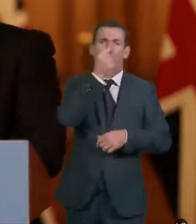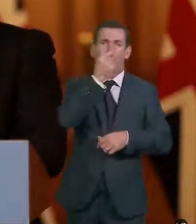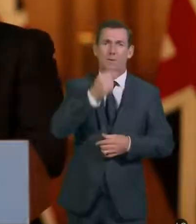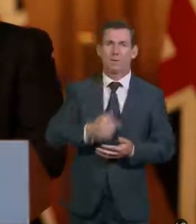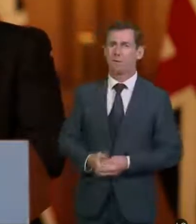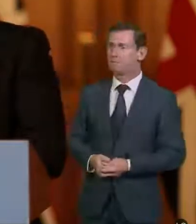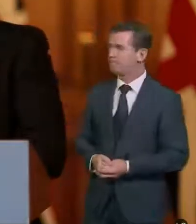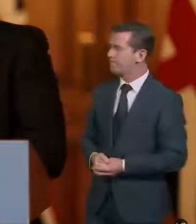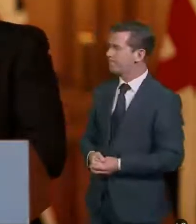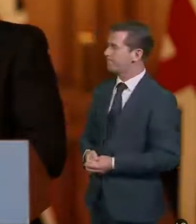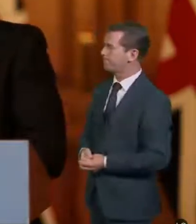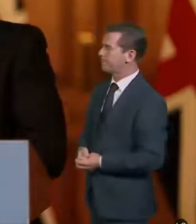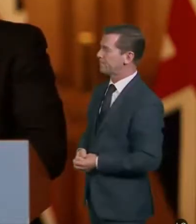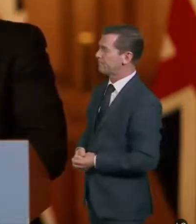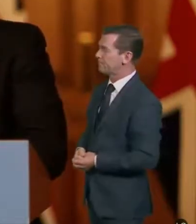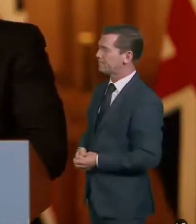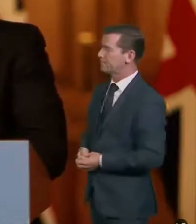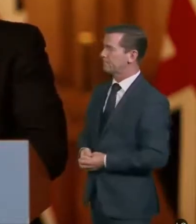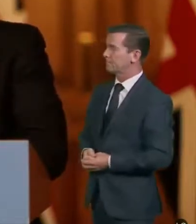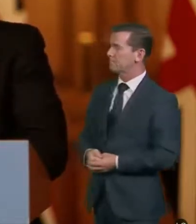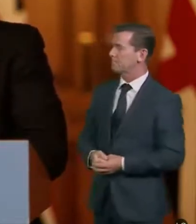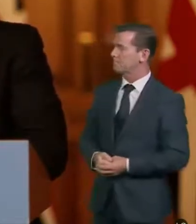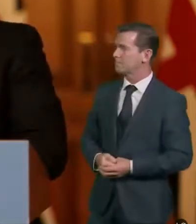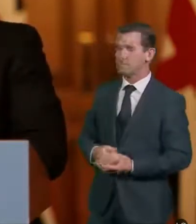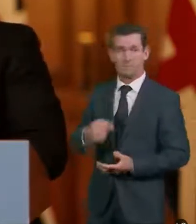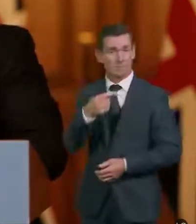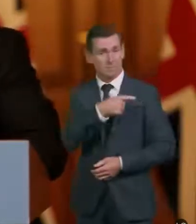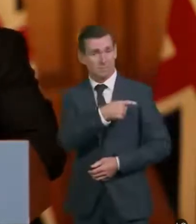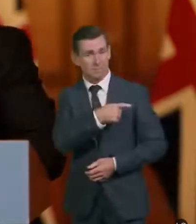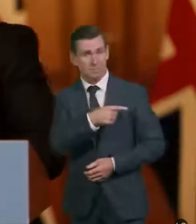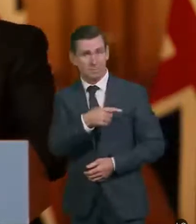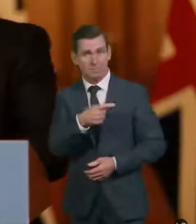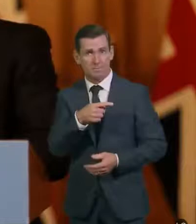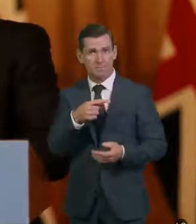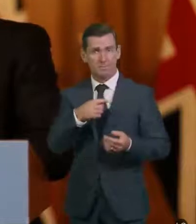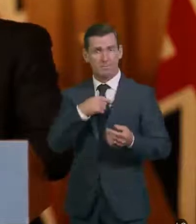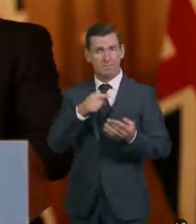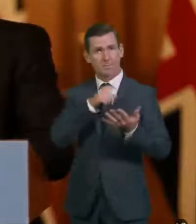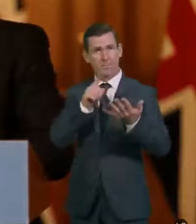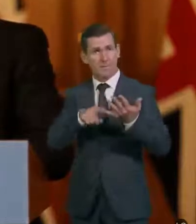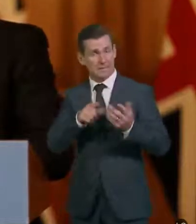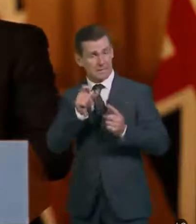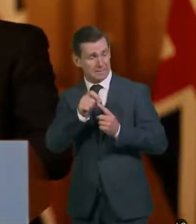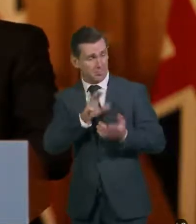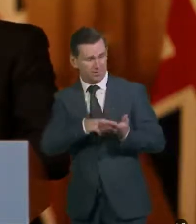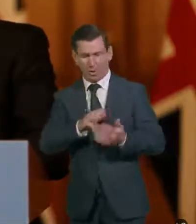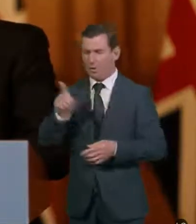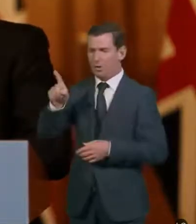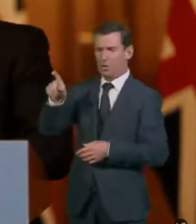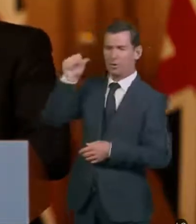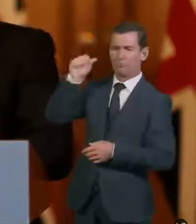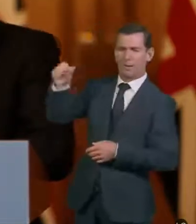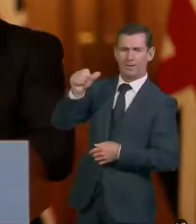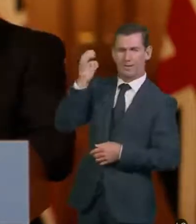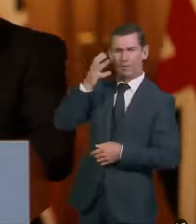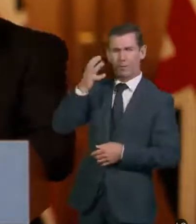have. I'm so sorry. You're quite right. Let's go to George Parker of the Financial Times. Sorry, George, that was not intentional. Forgive me,